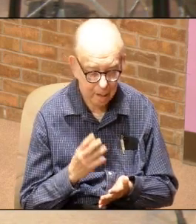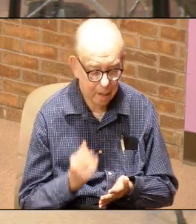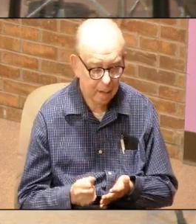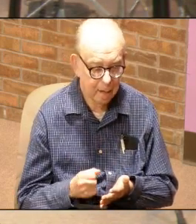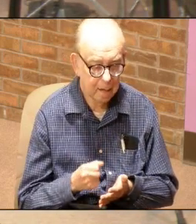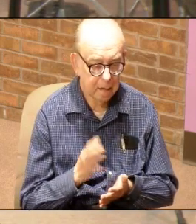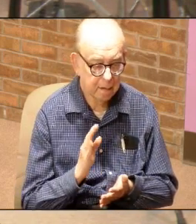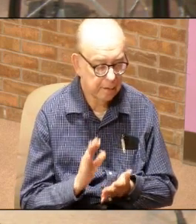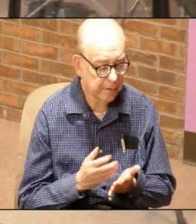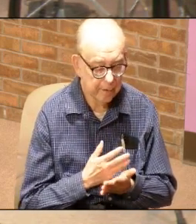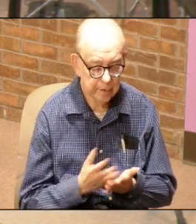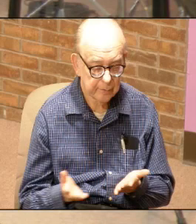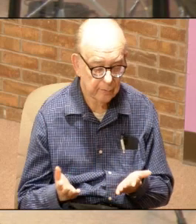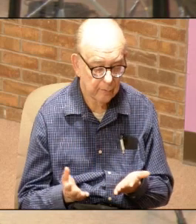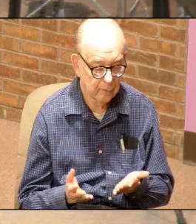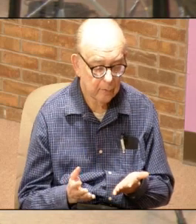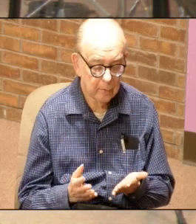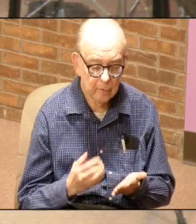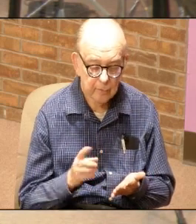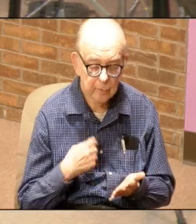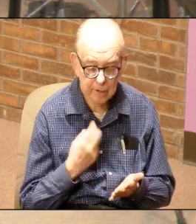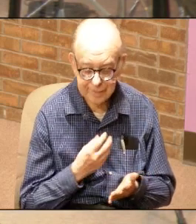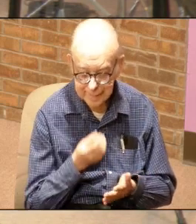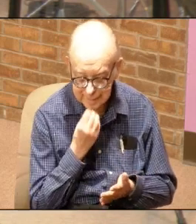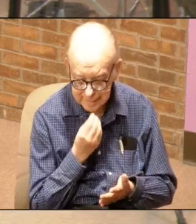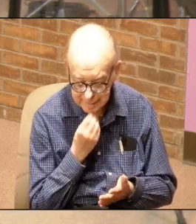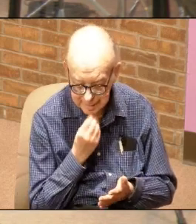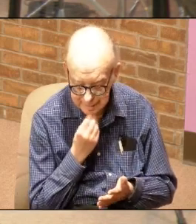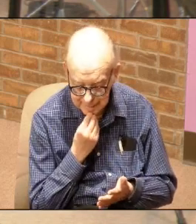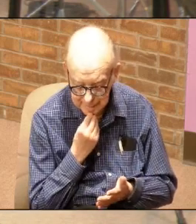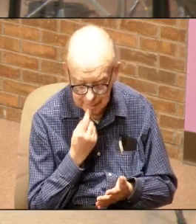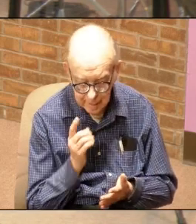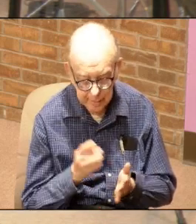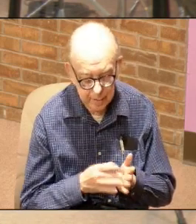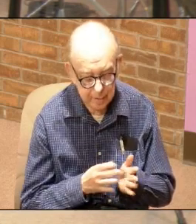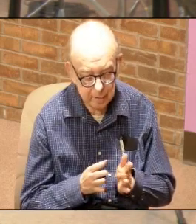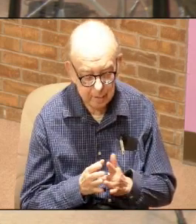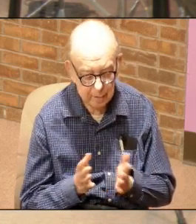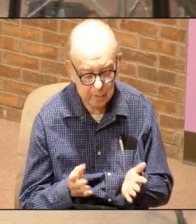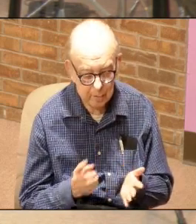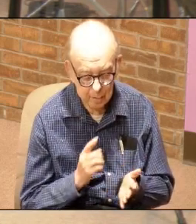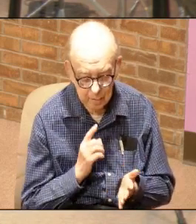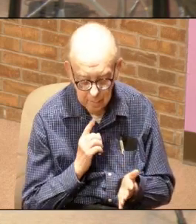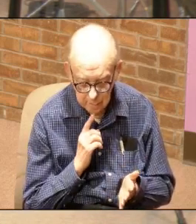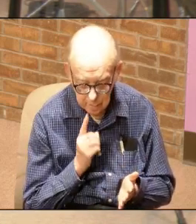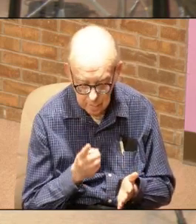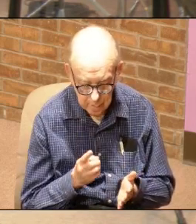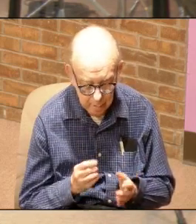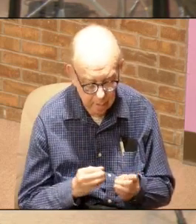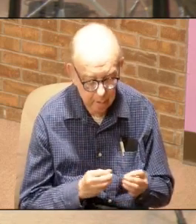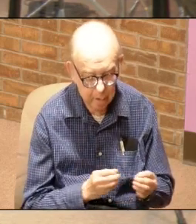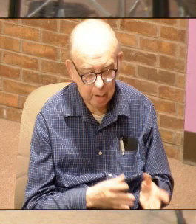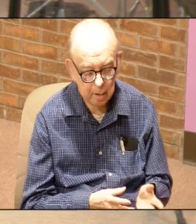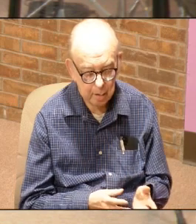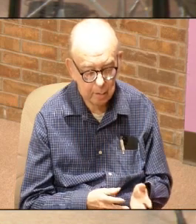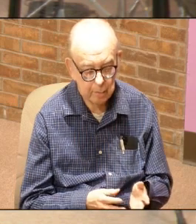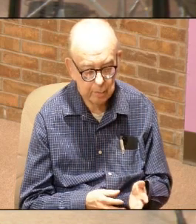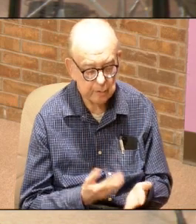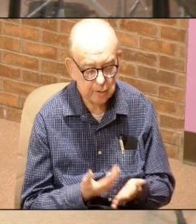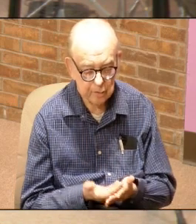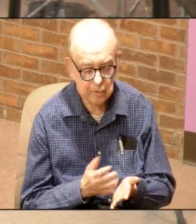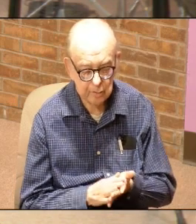because God's got everything for us to eat. As a matter of fact, I think it was Jesus that prepared the meal for his disciples after he